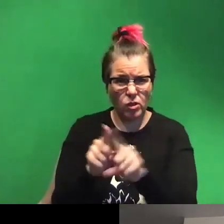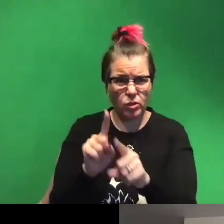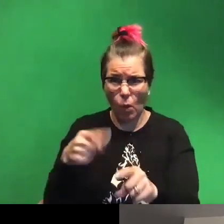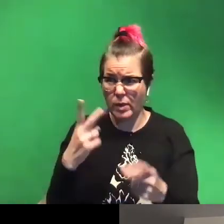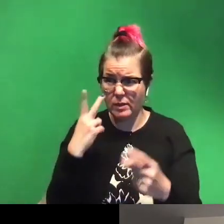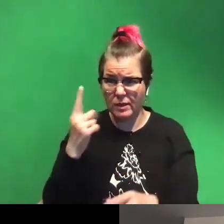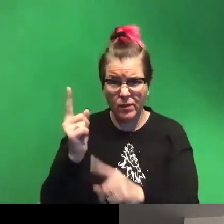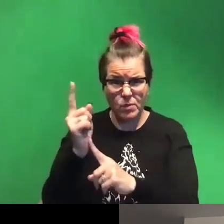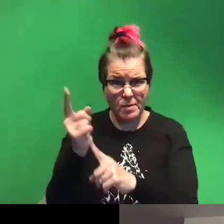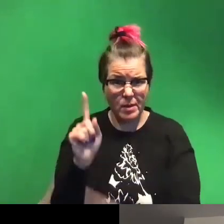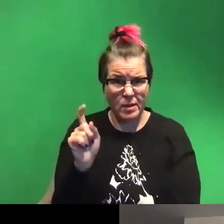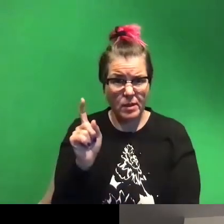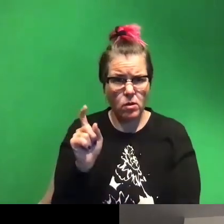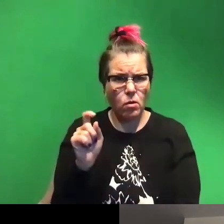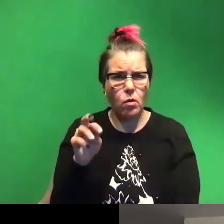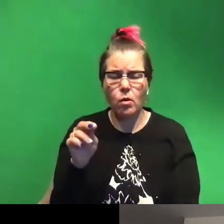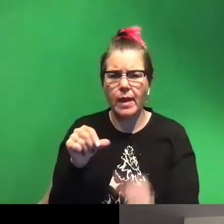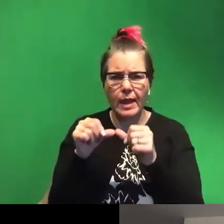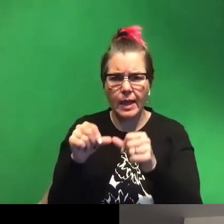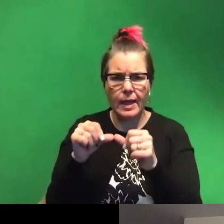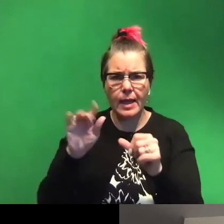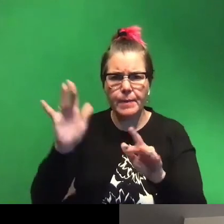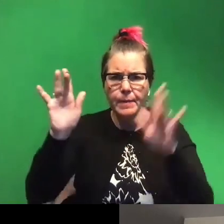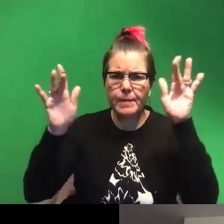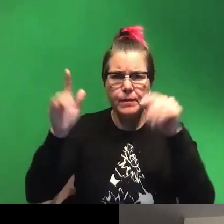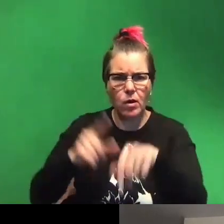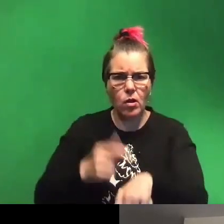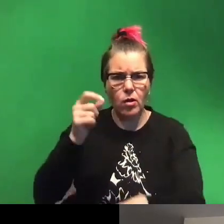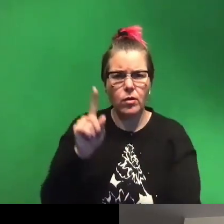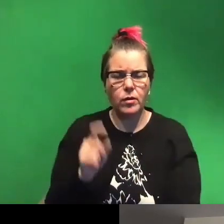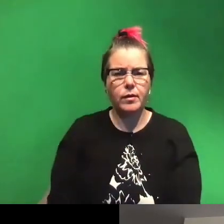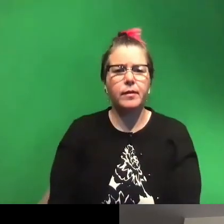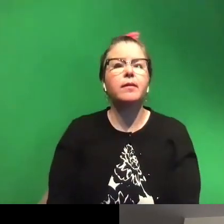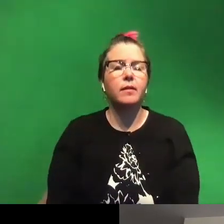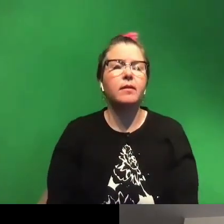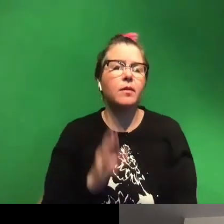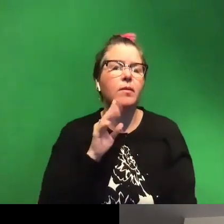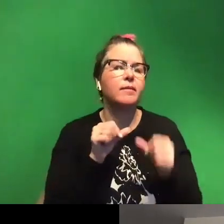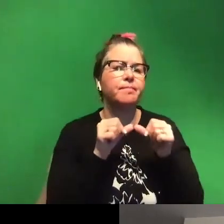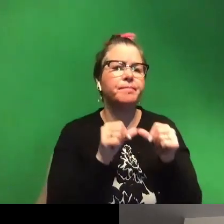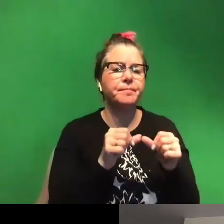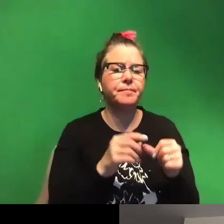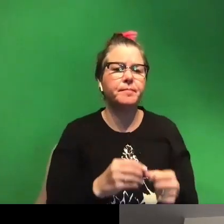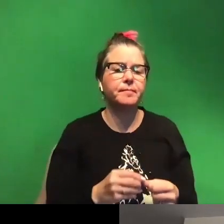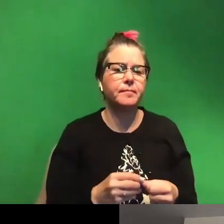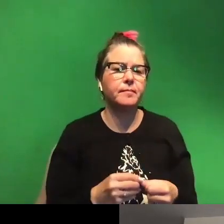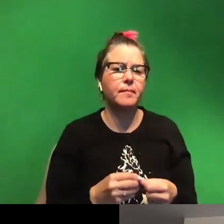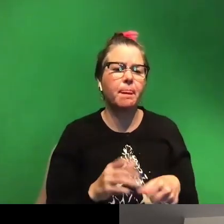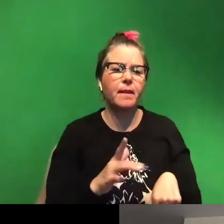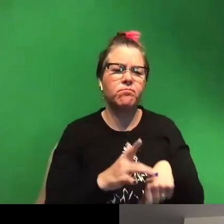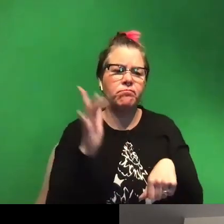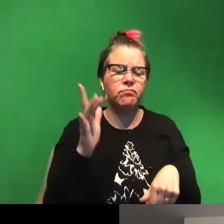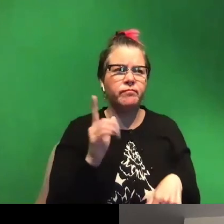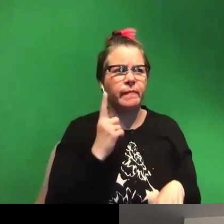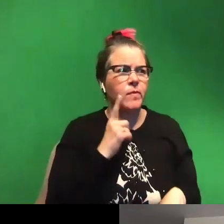minute, or do they like keep shimmering for longer? It does keep it's shining